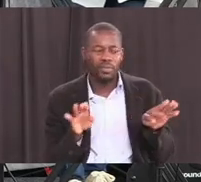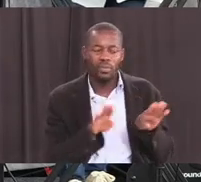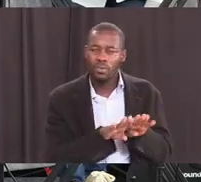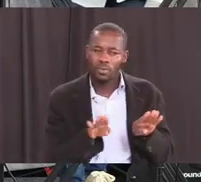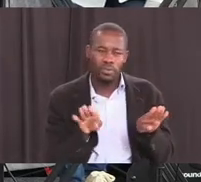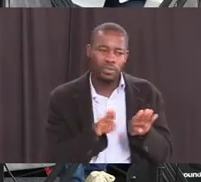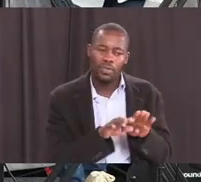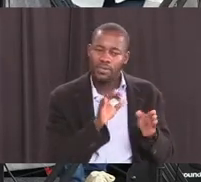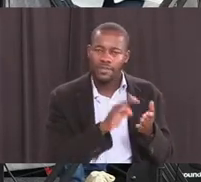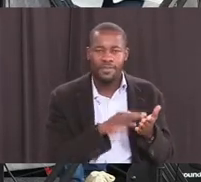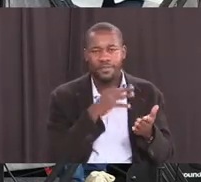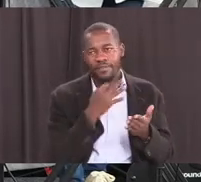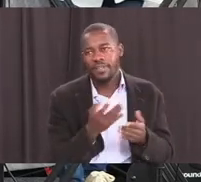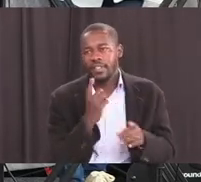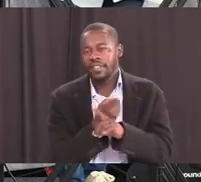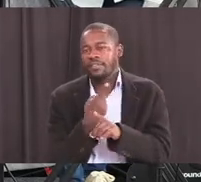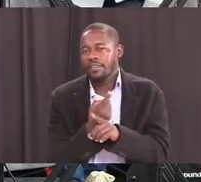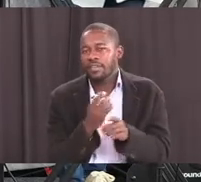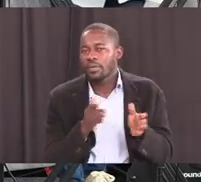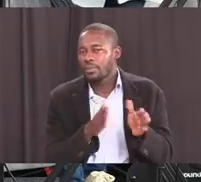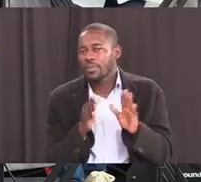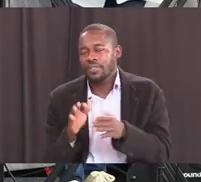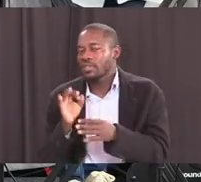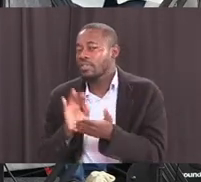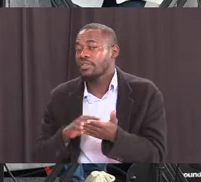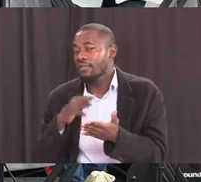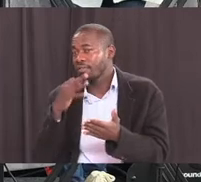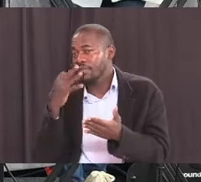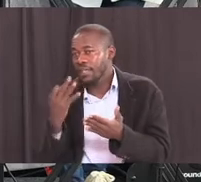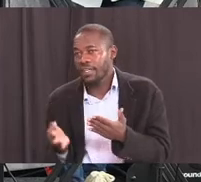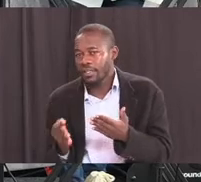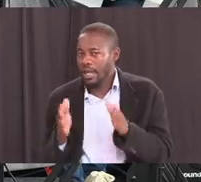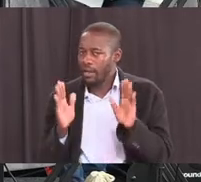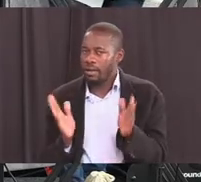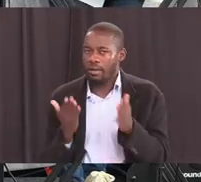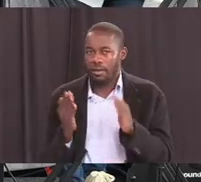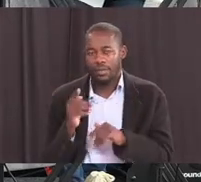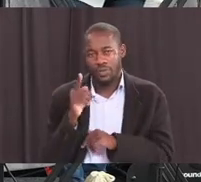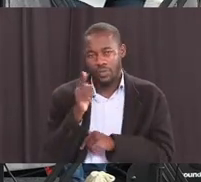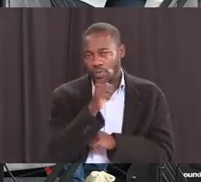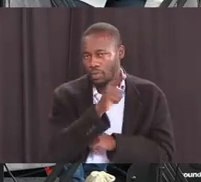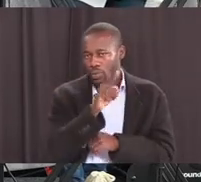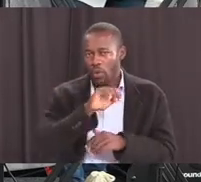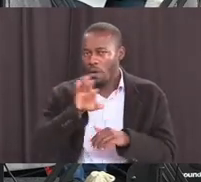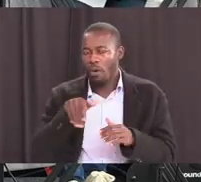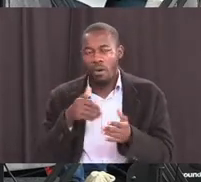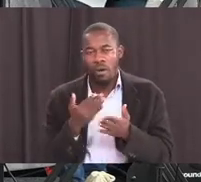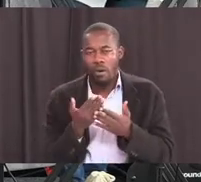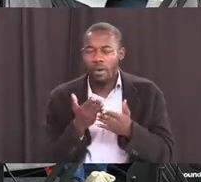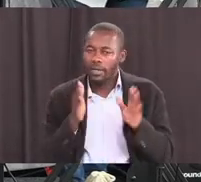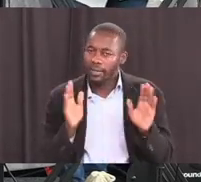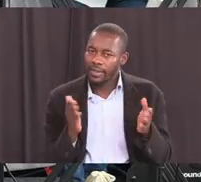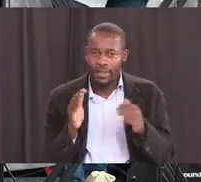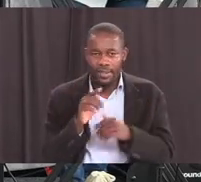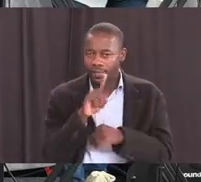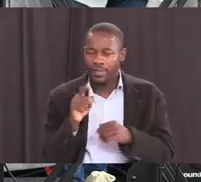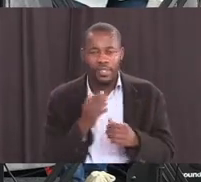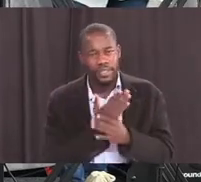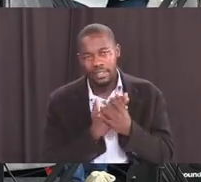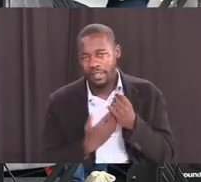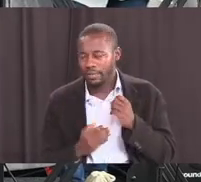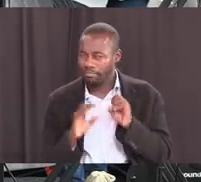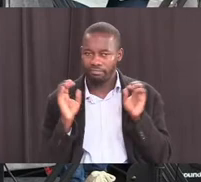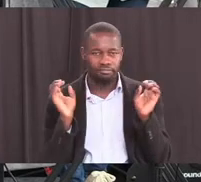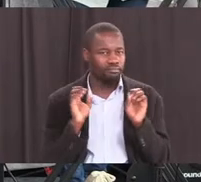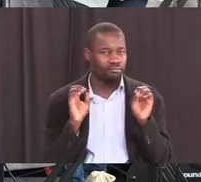closed around you. And I just want to encourage you this morning not to give up. Like what Cody was